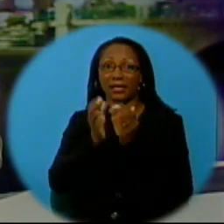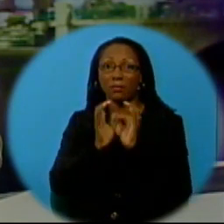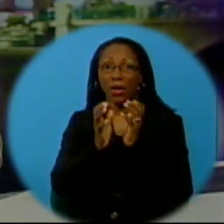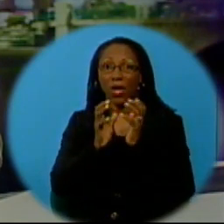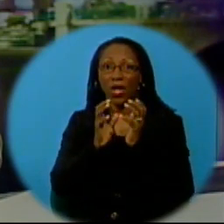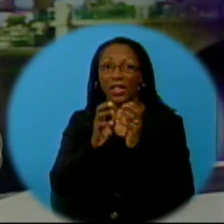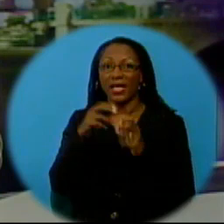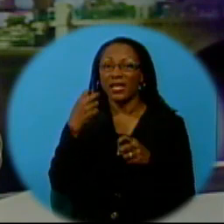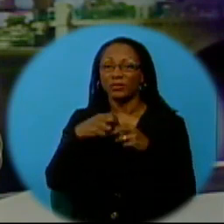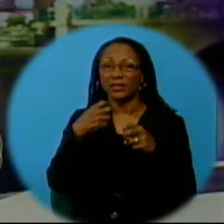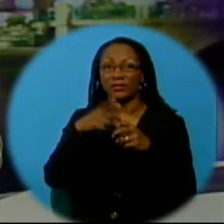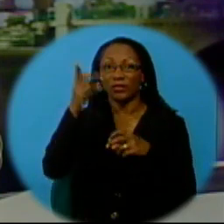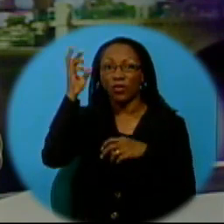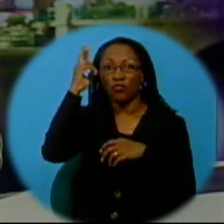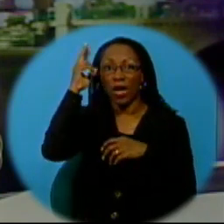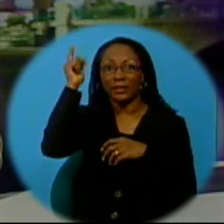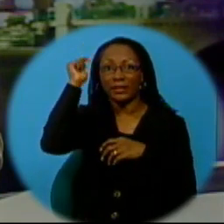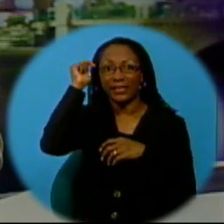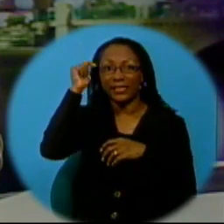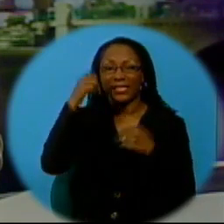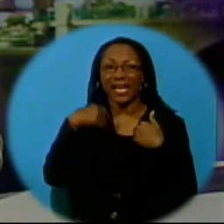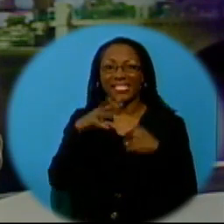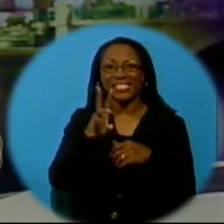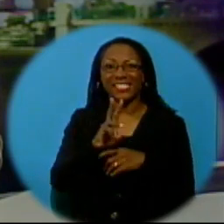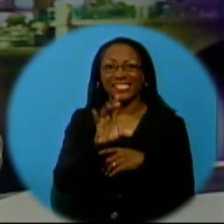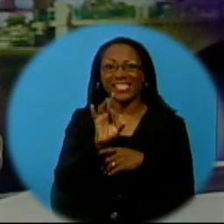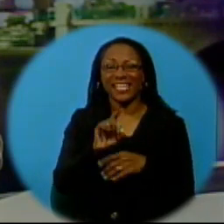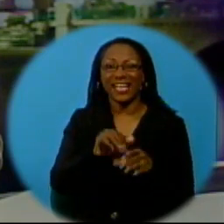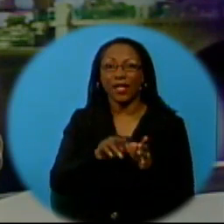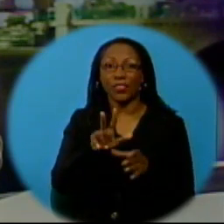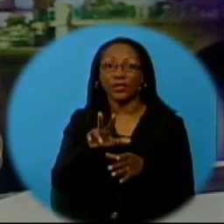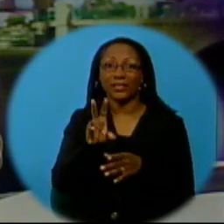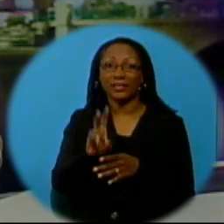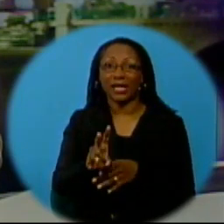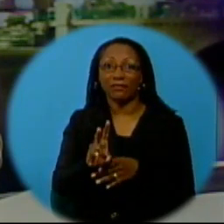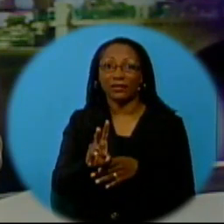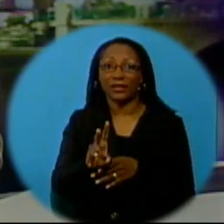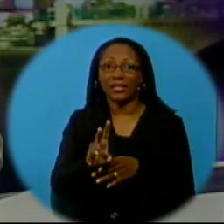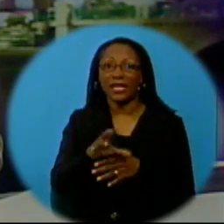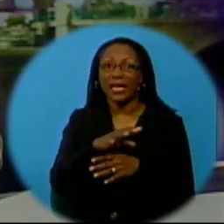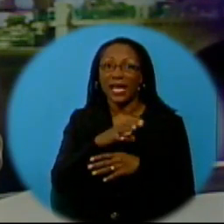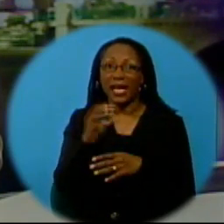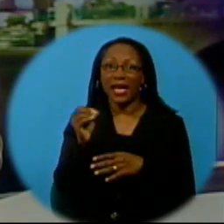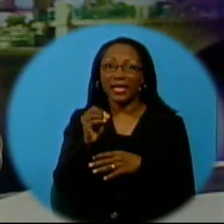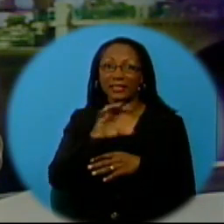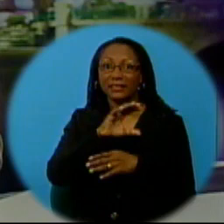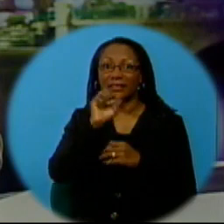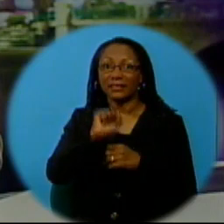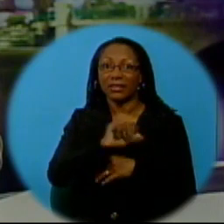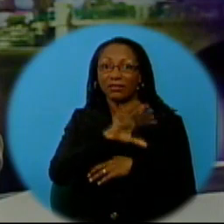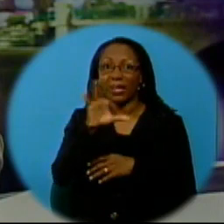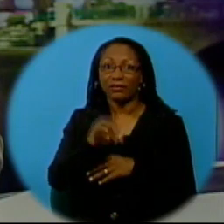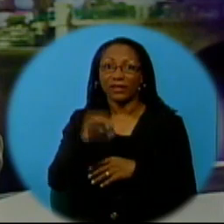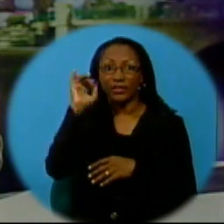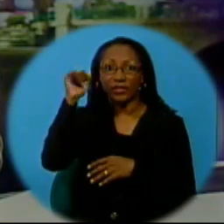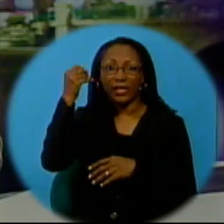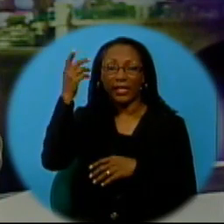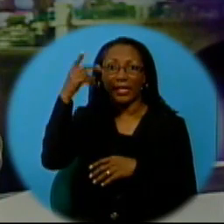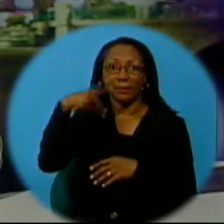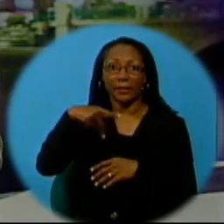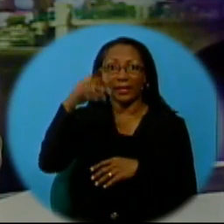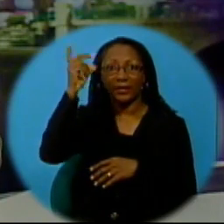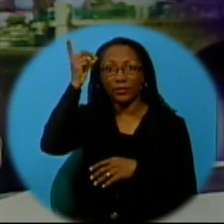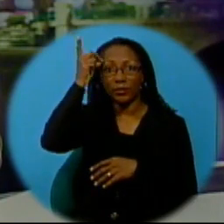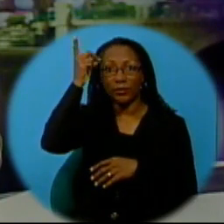Taylor who made 68 in 37 balls, and his innings was only just put in the shade by South Africa's J.P. Dumini, whose unbeaten